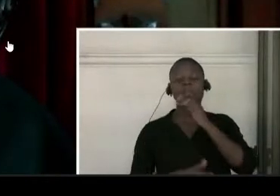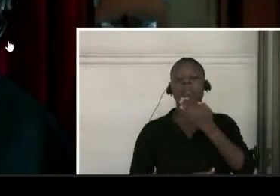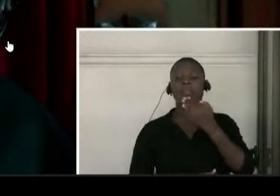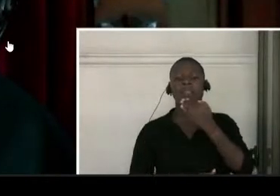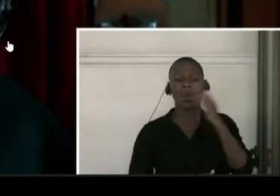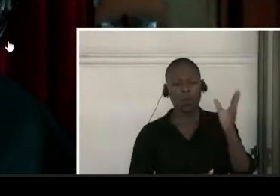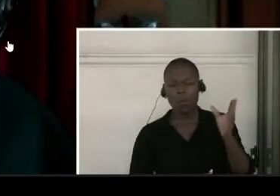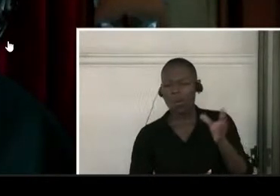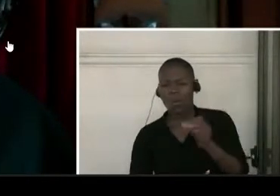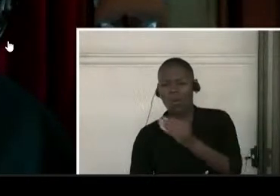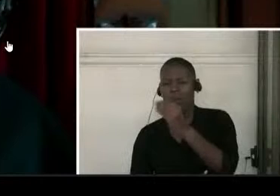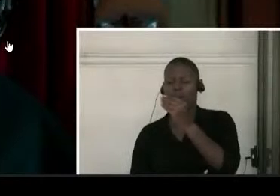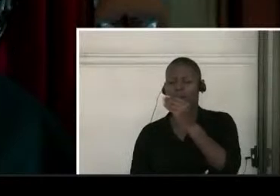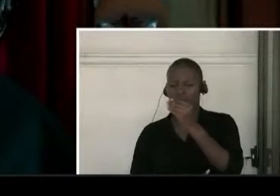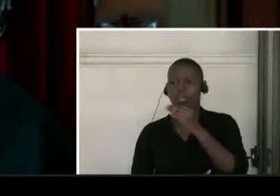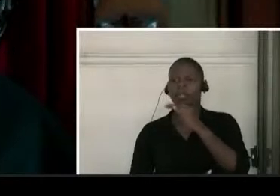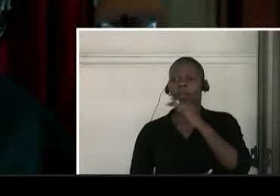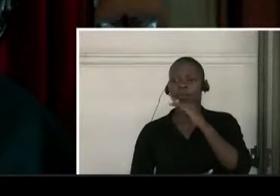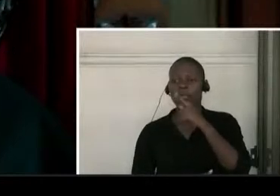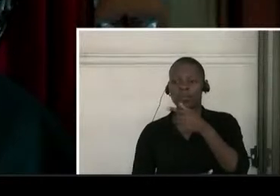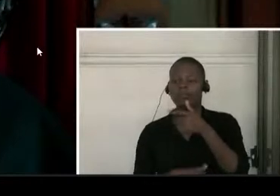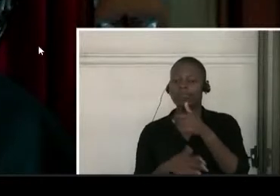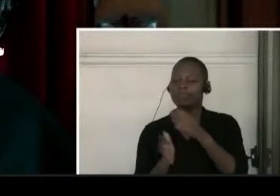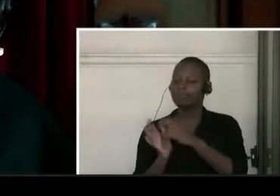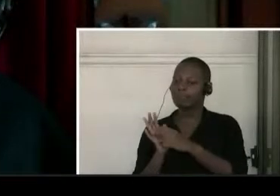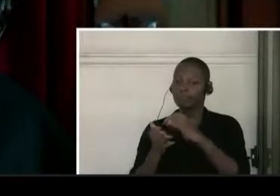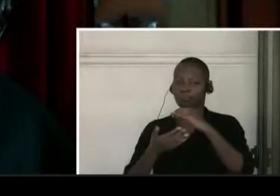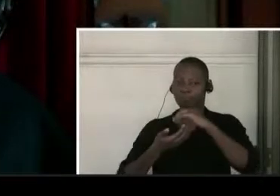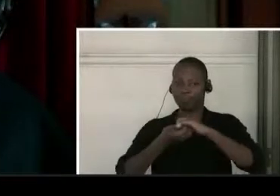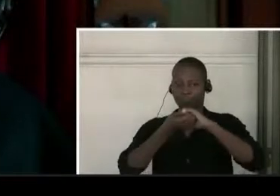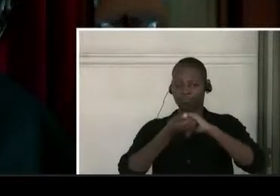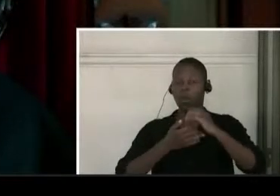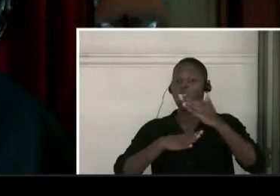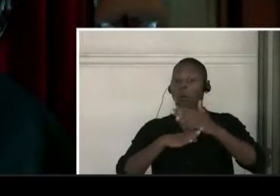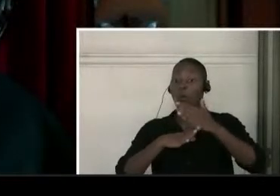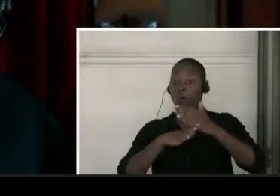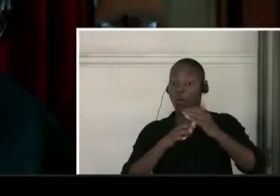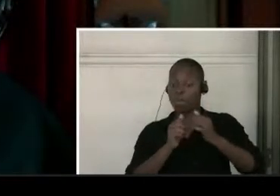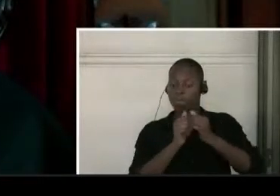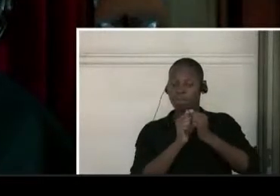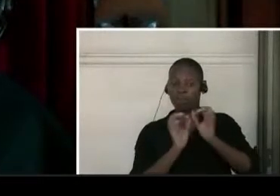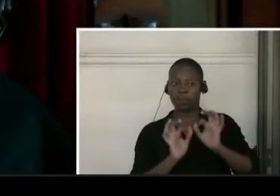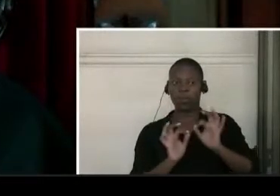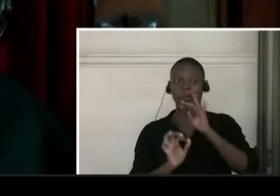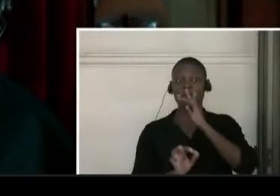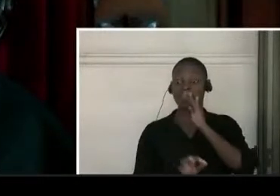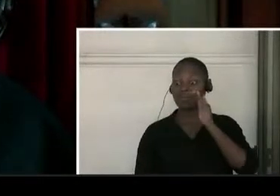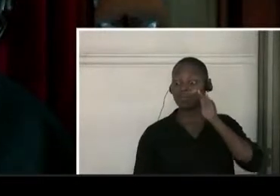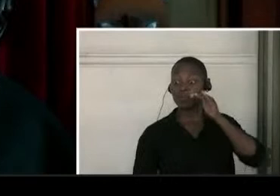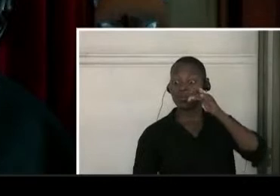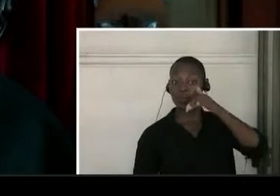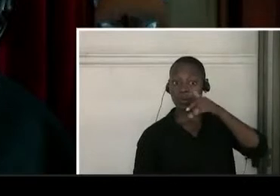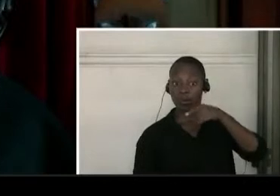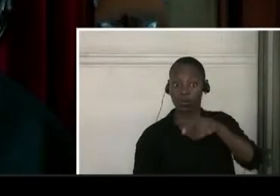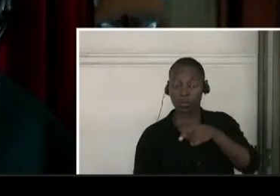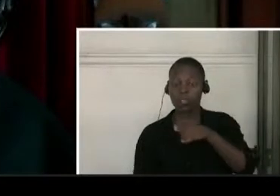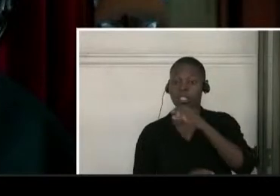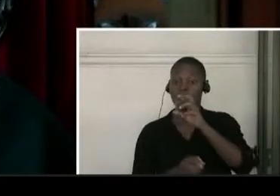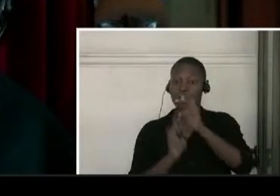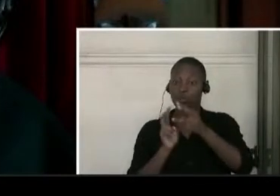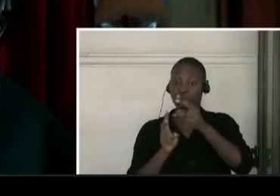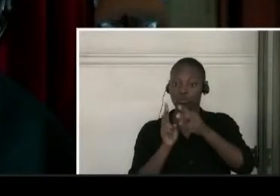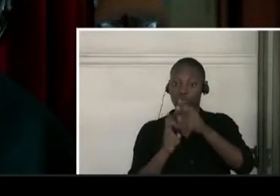thank all of you for your cooperation and participation. Members, please note that tomorrow, Thursday, the 12th of